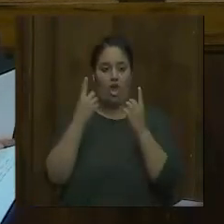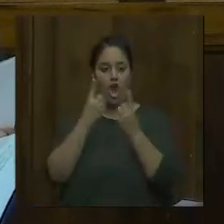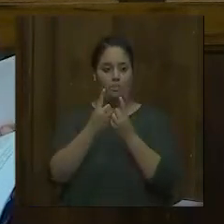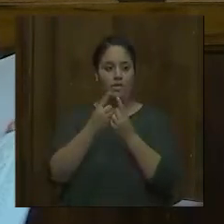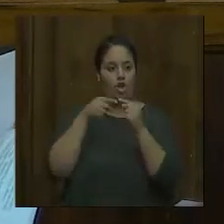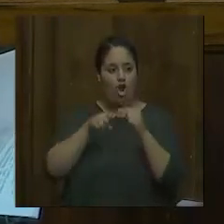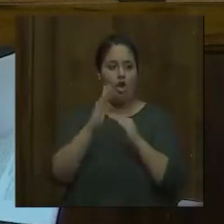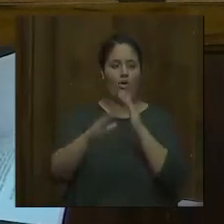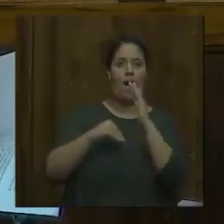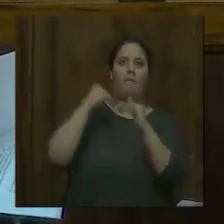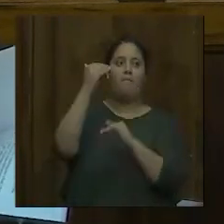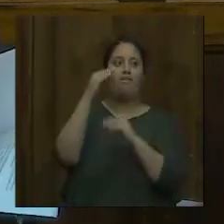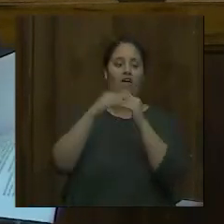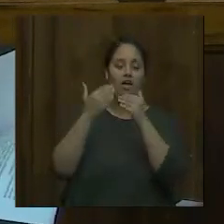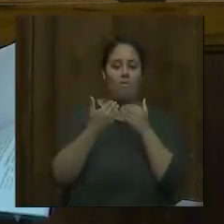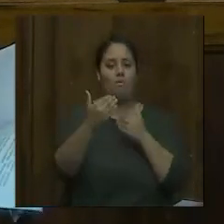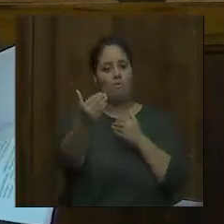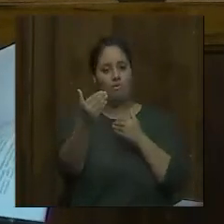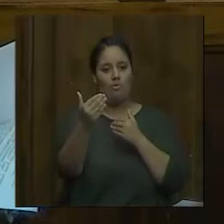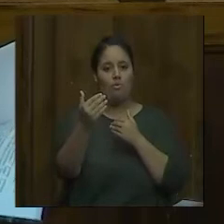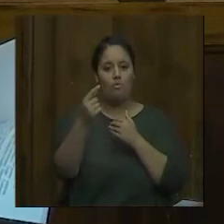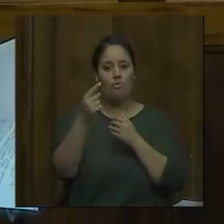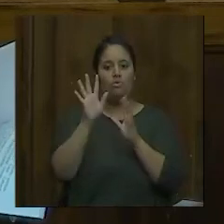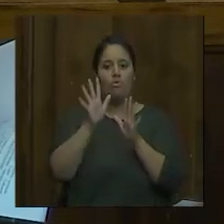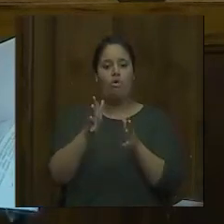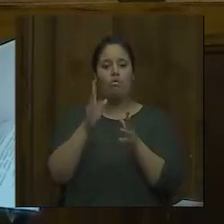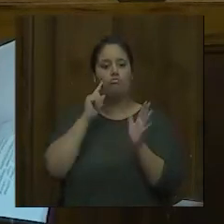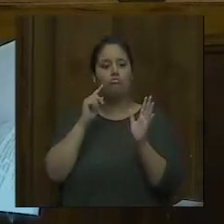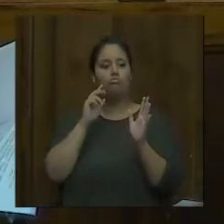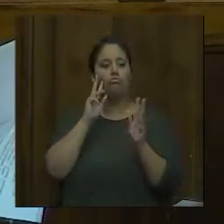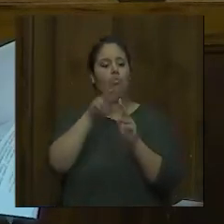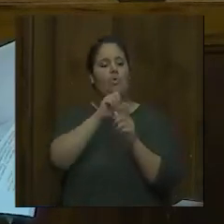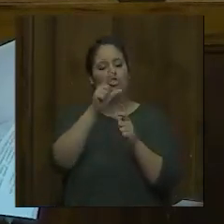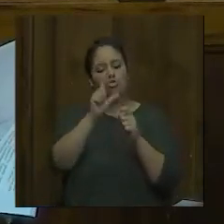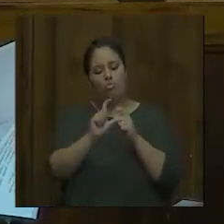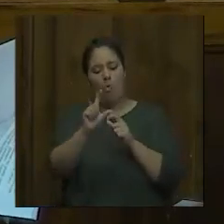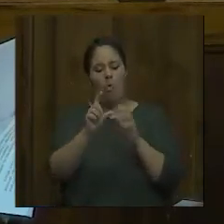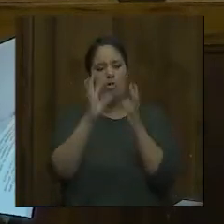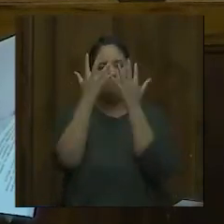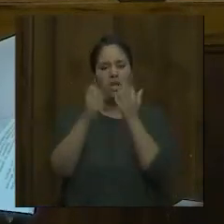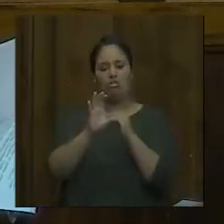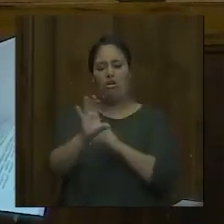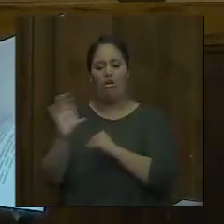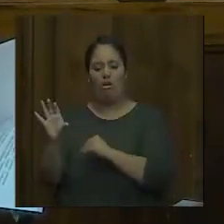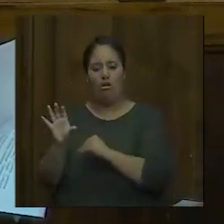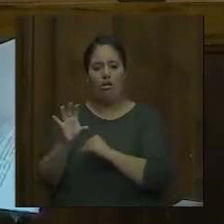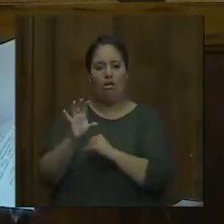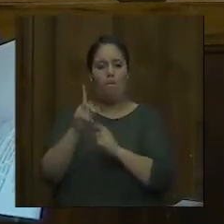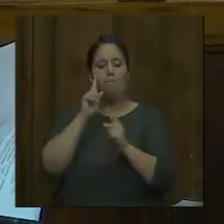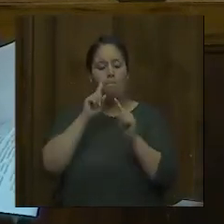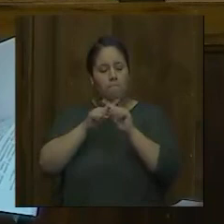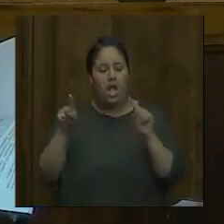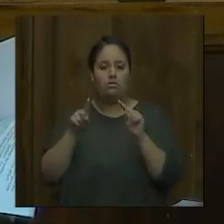above and beyond, as it will address its small budget allocation by